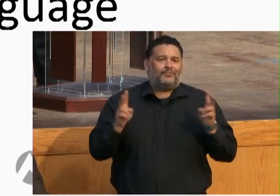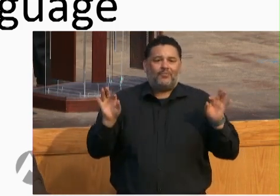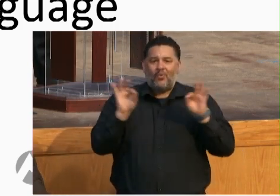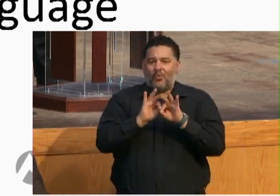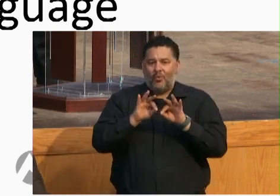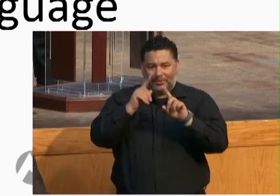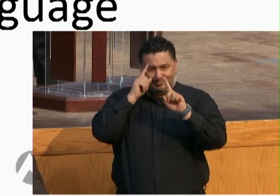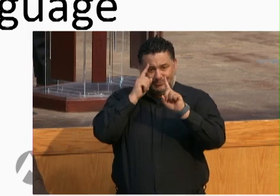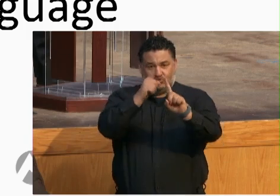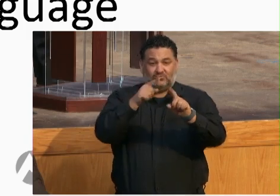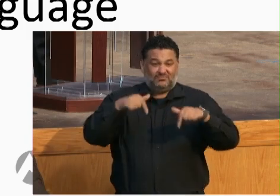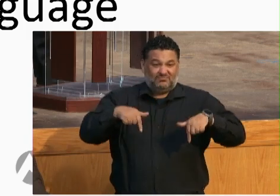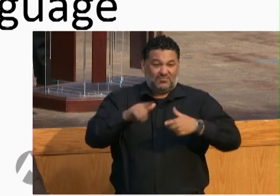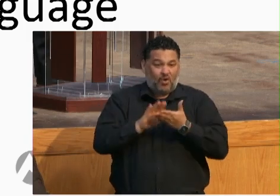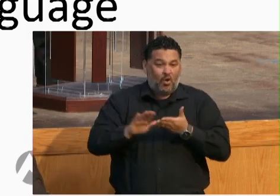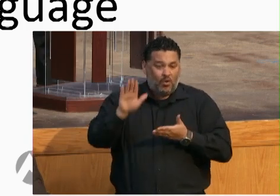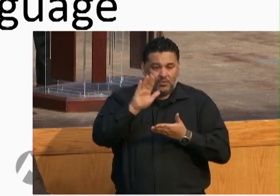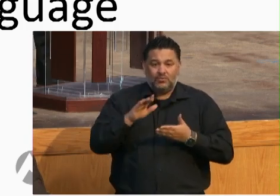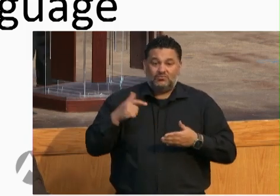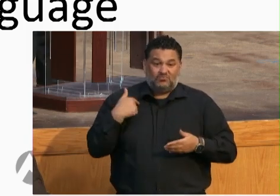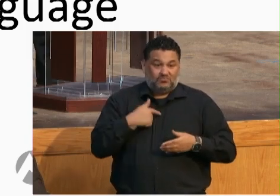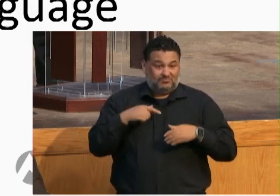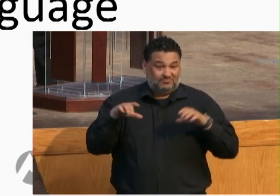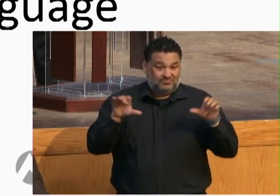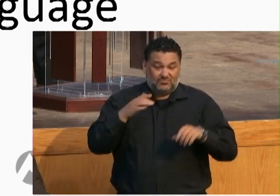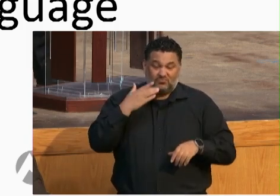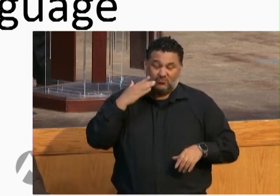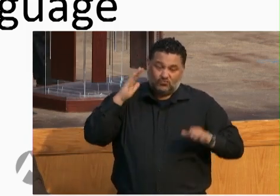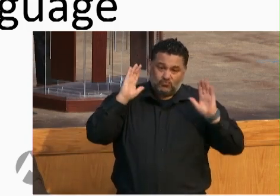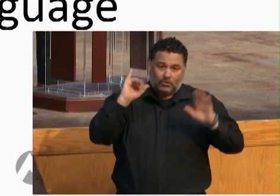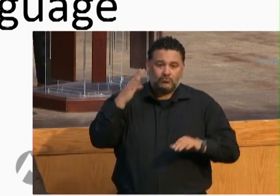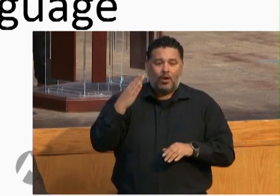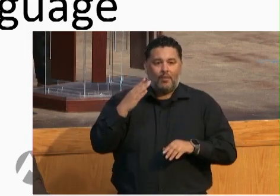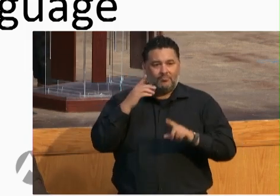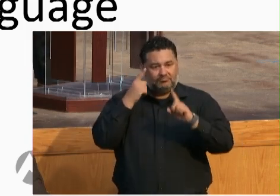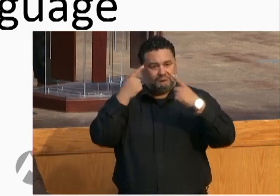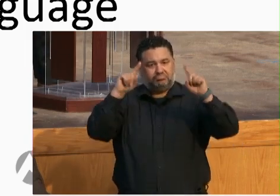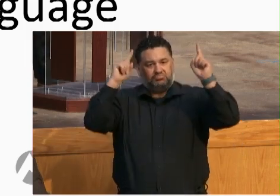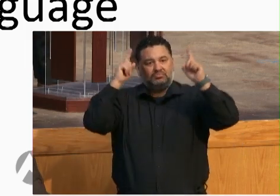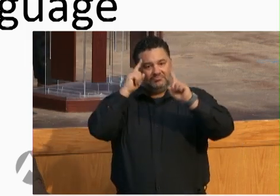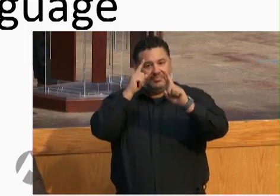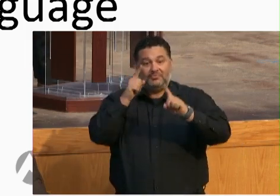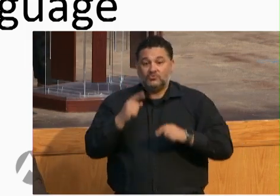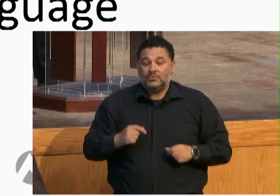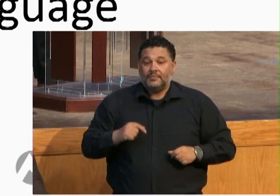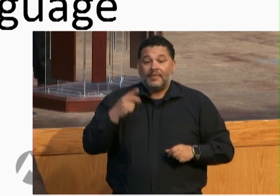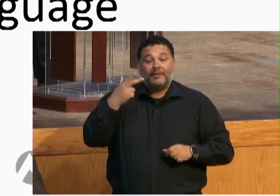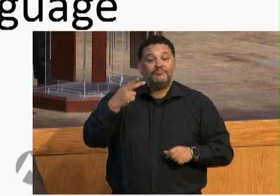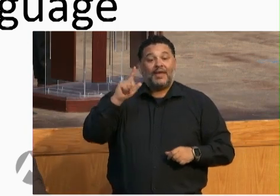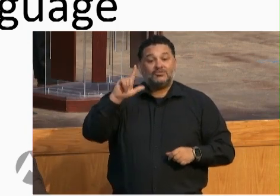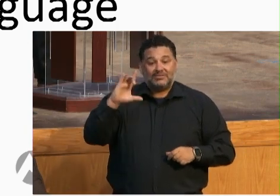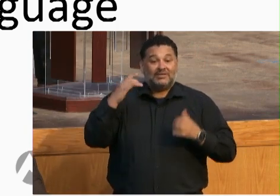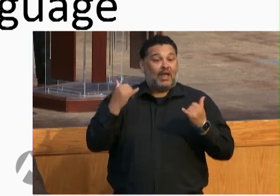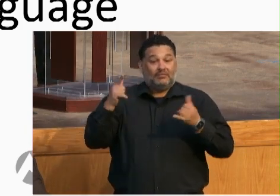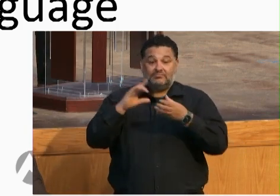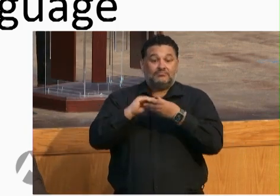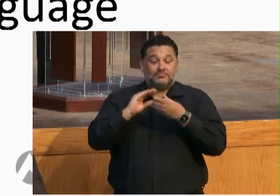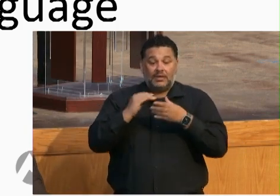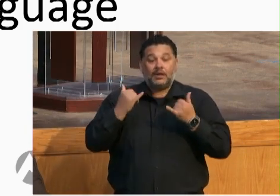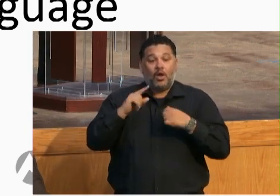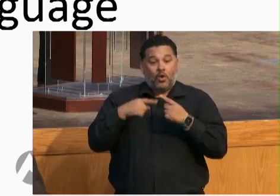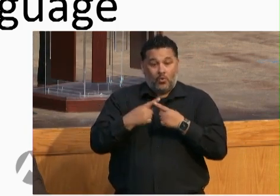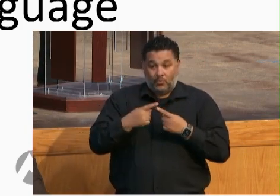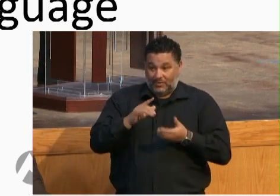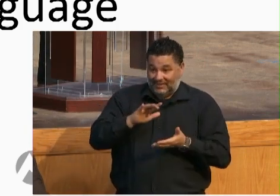the college. We do a great job of executing that mission. And what HLC has said is that now when we give them our